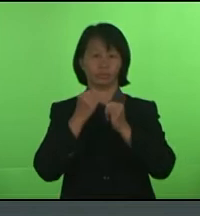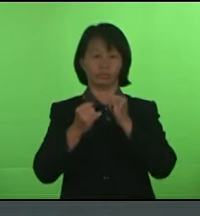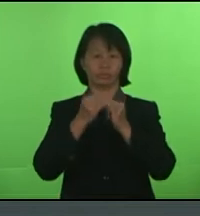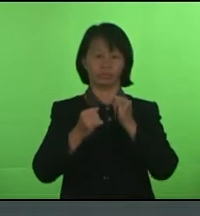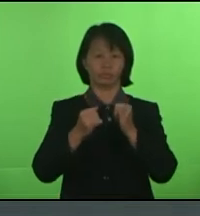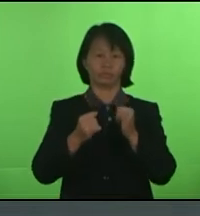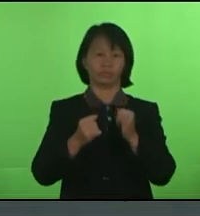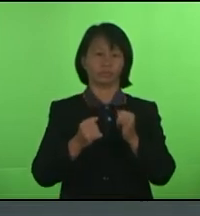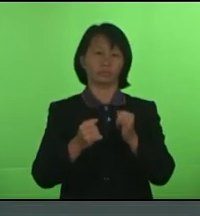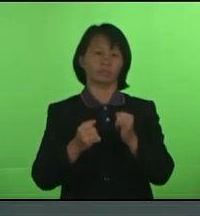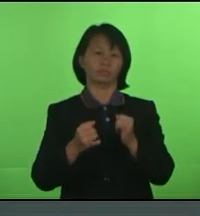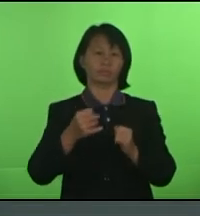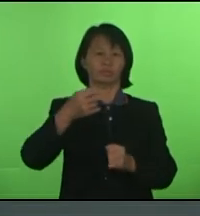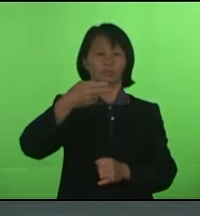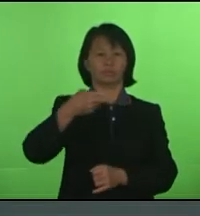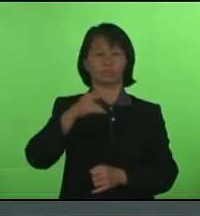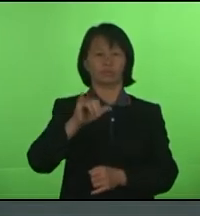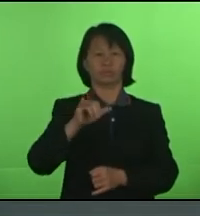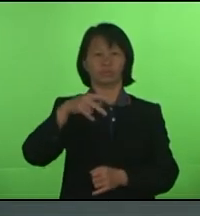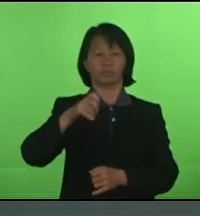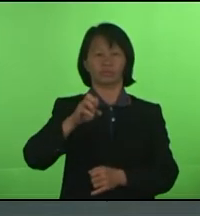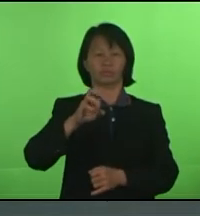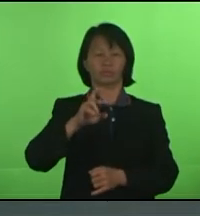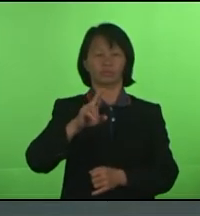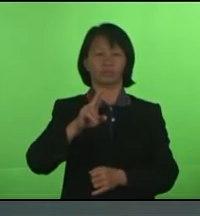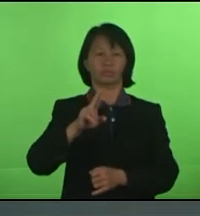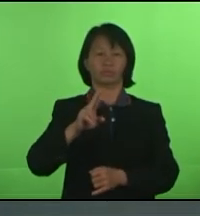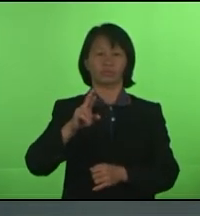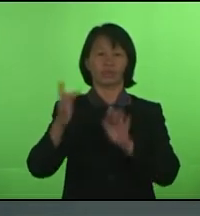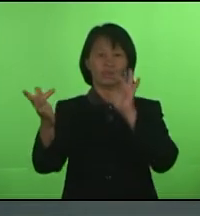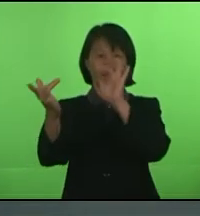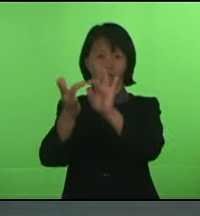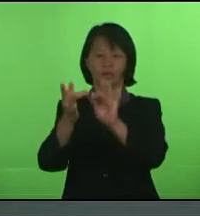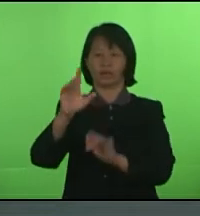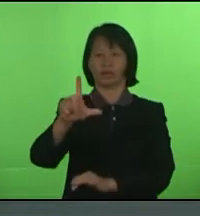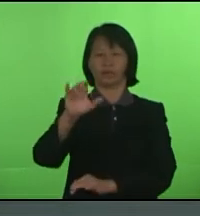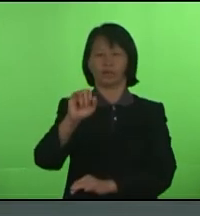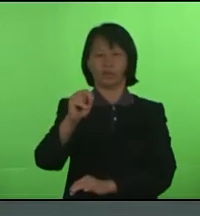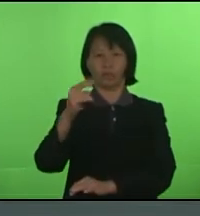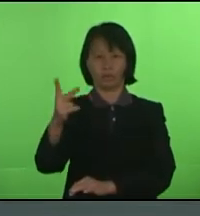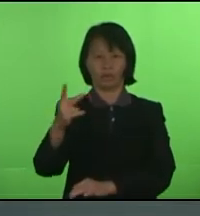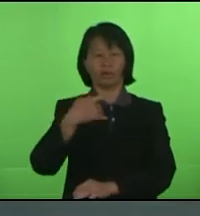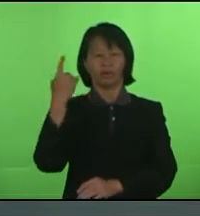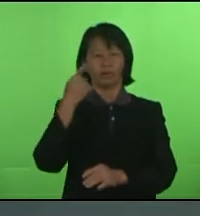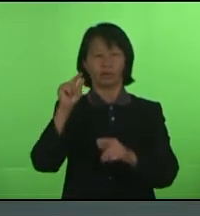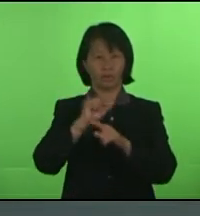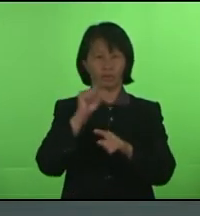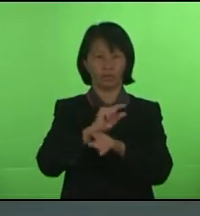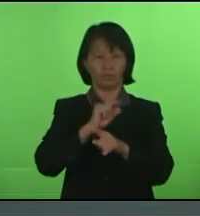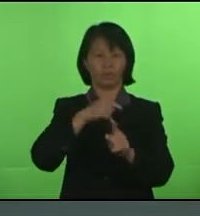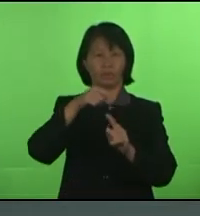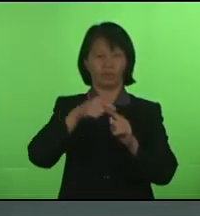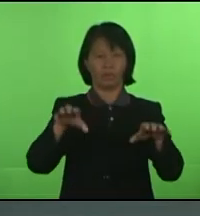final important term used in internet is hyperlink. And I think we all know what hyperlink is, and we've been using that